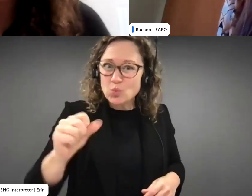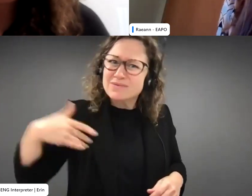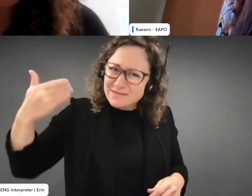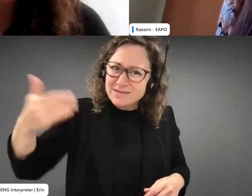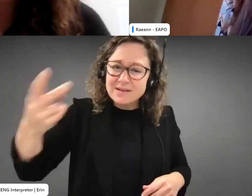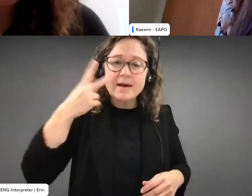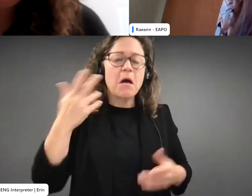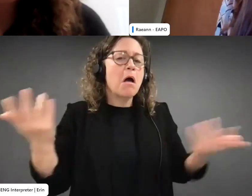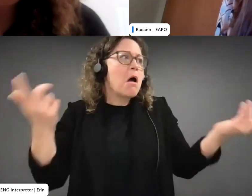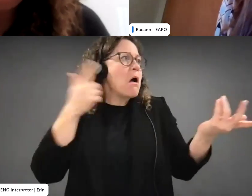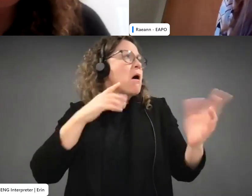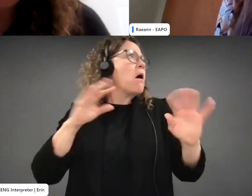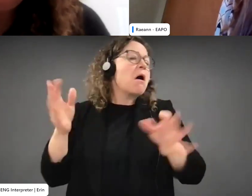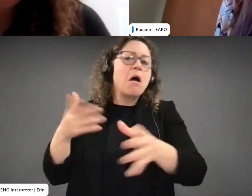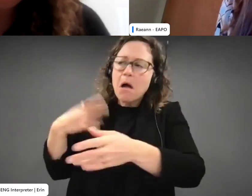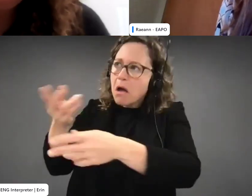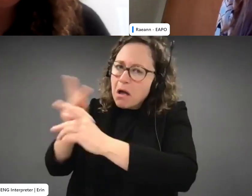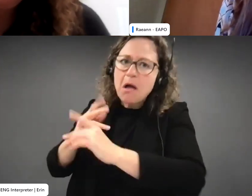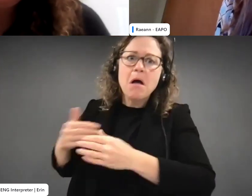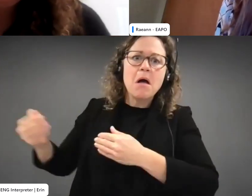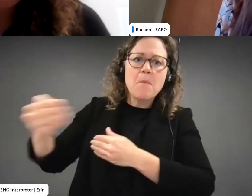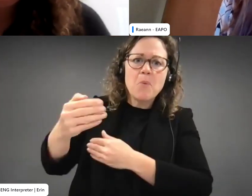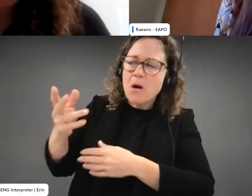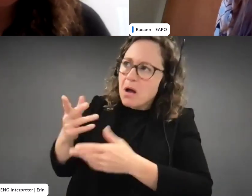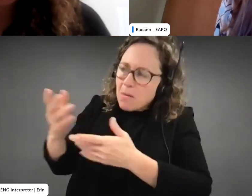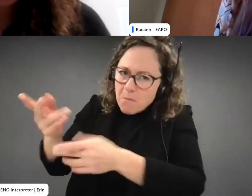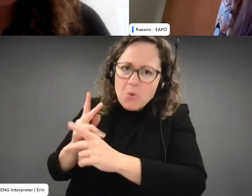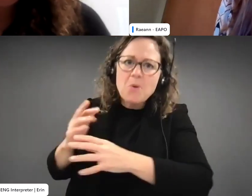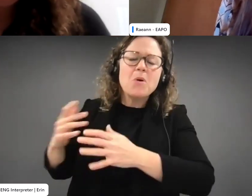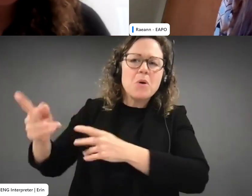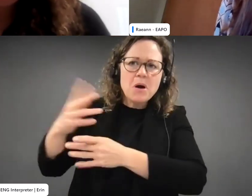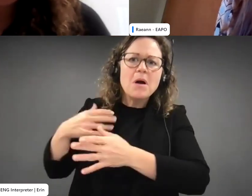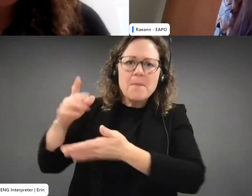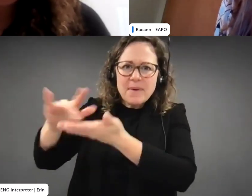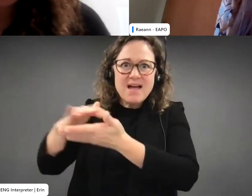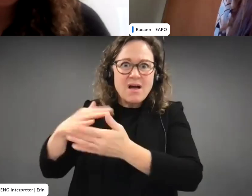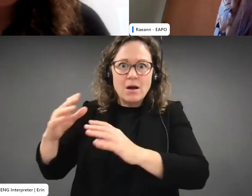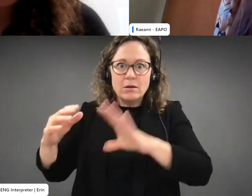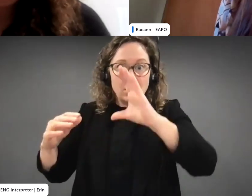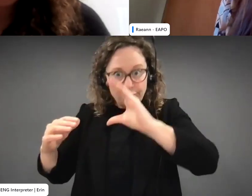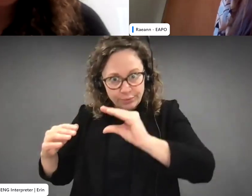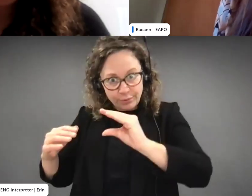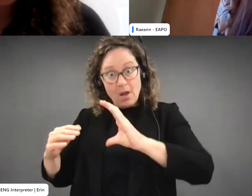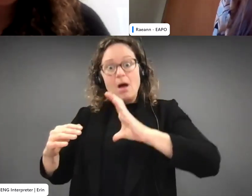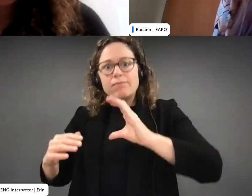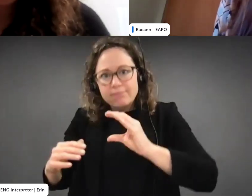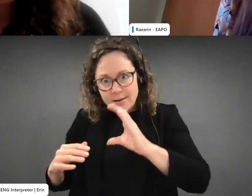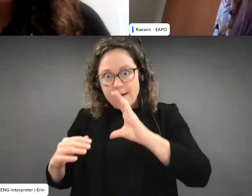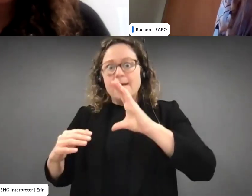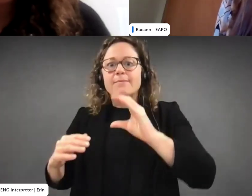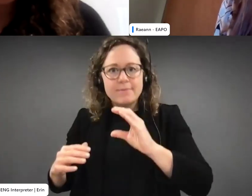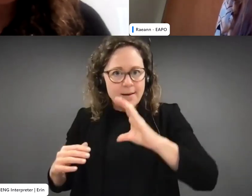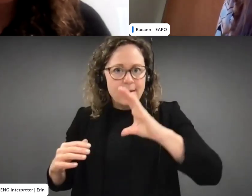to be in so much, they just can't seem to get out of debt because the interest rates are so high, they don't even be able to make the basic